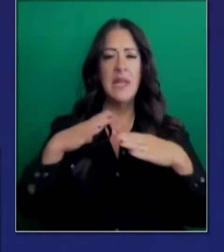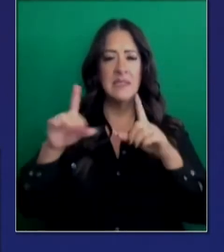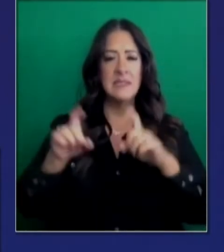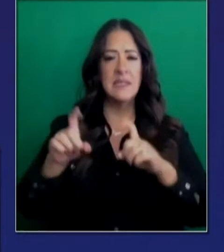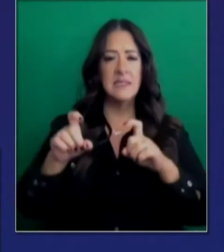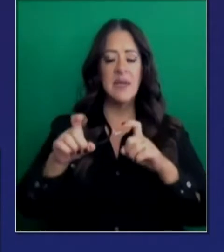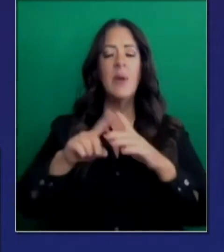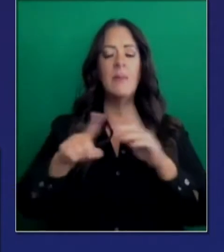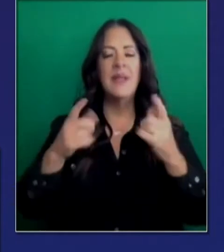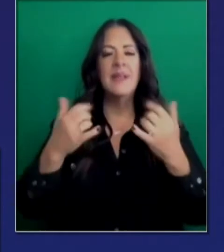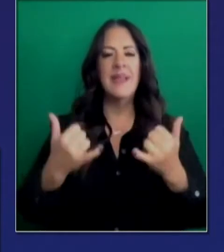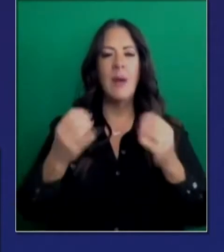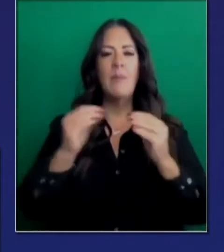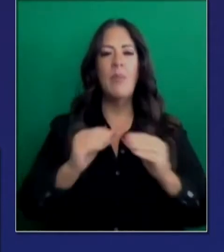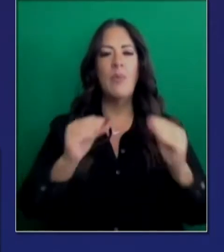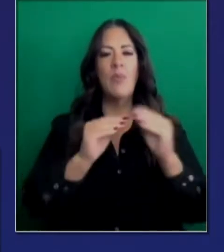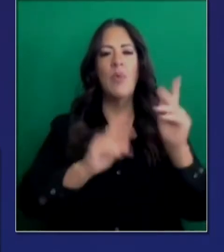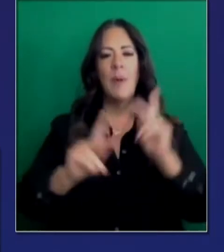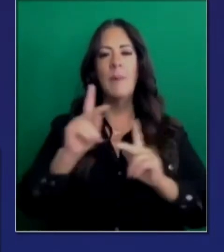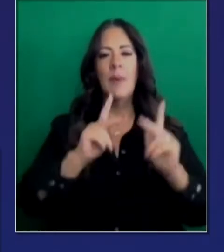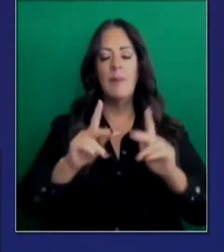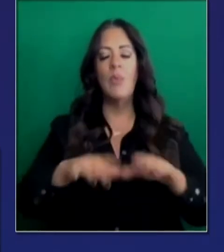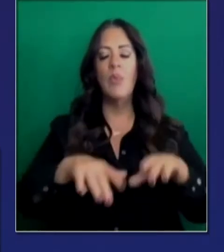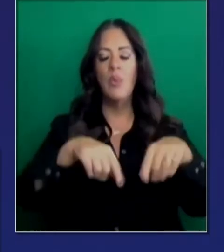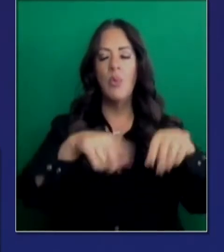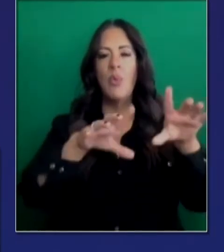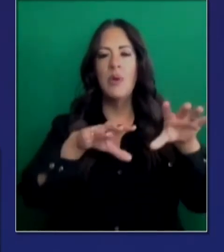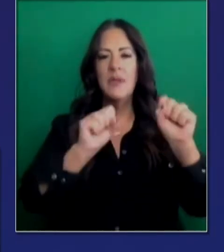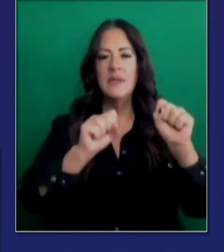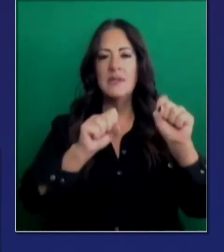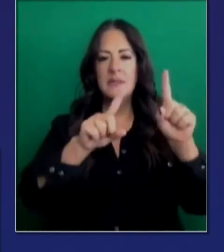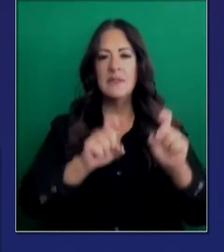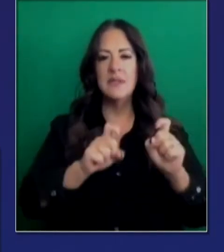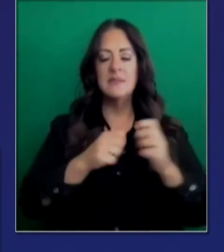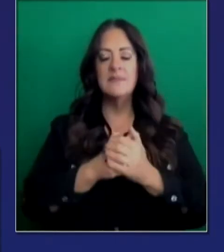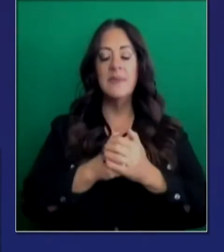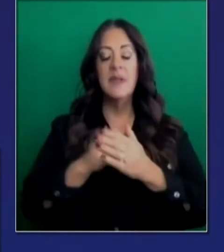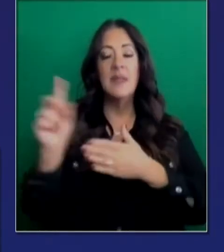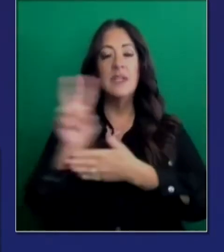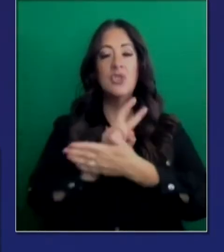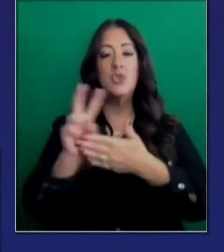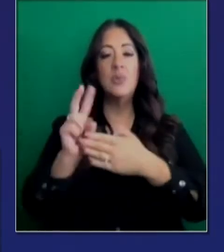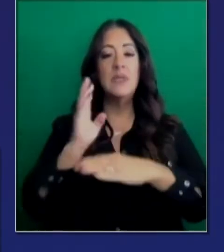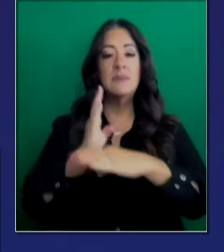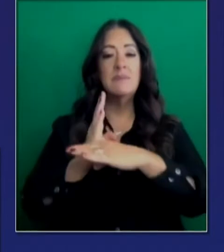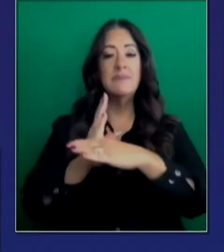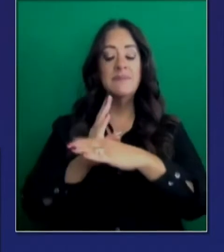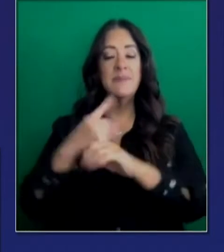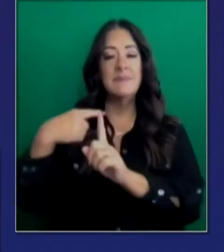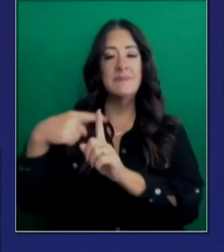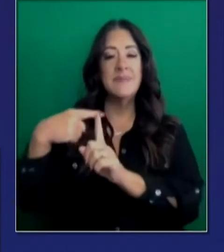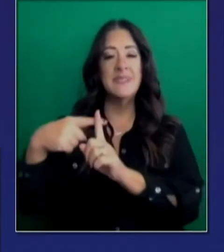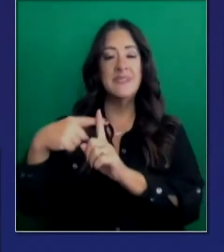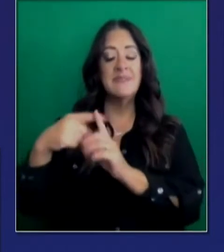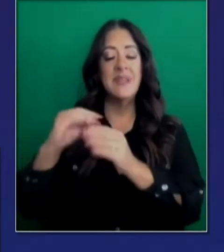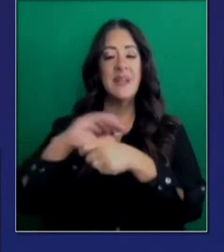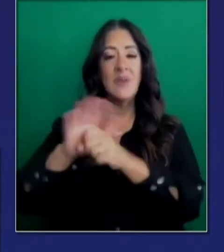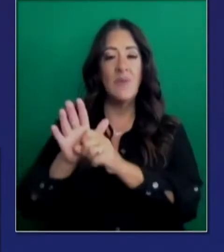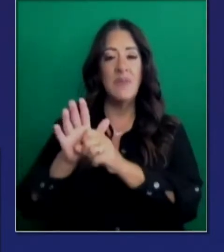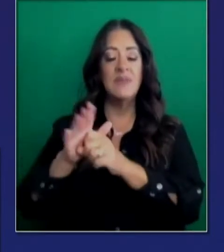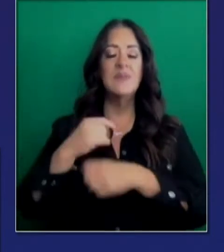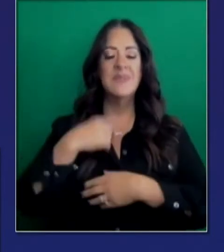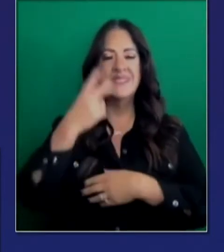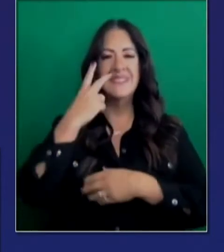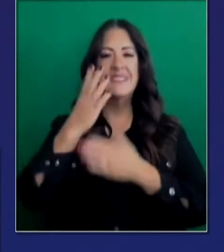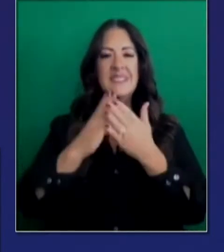rather substantially. As it relates to that 14-day positivity rate, as I noted, we're seeing that fluctuation in the last week